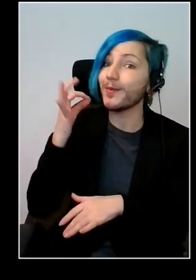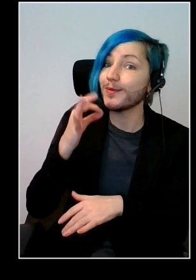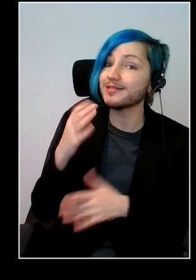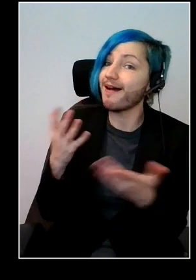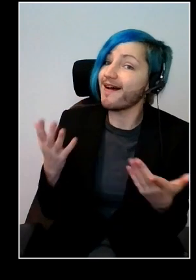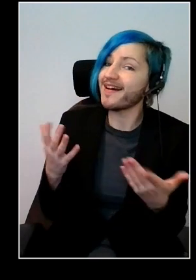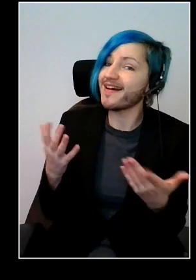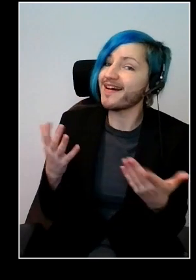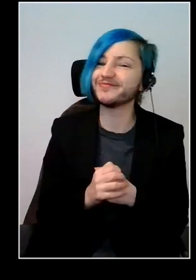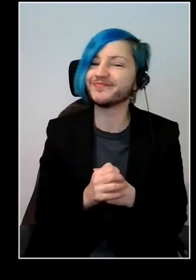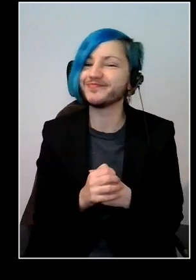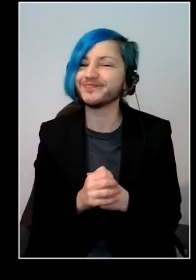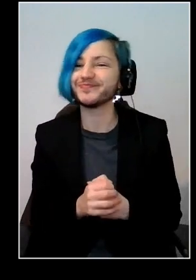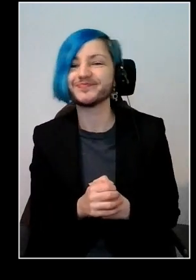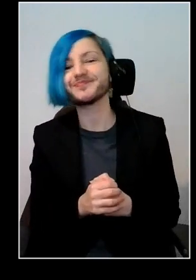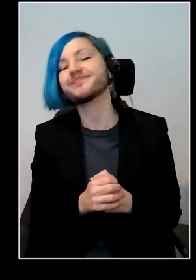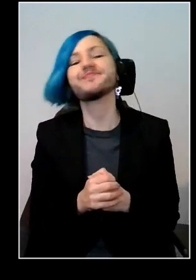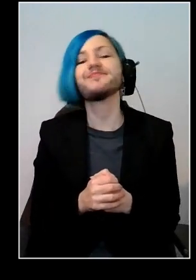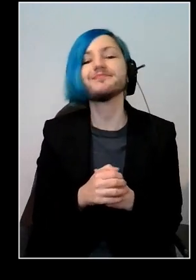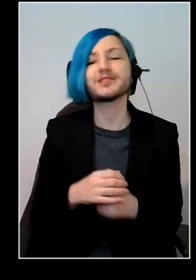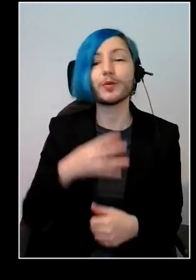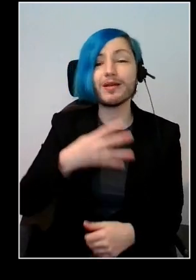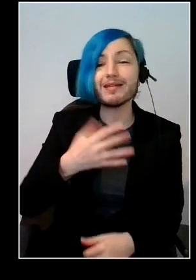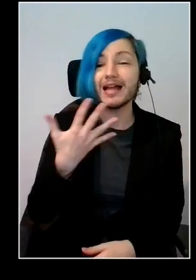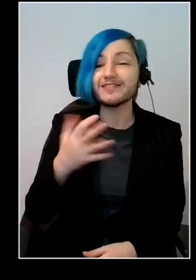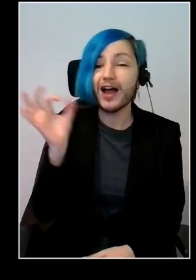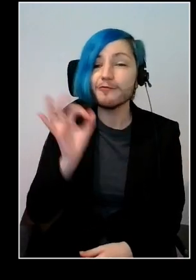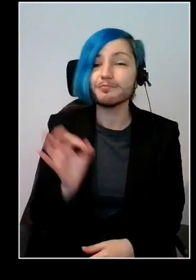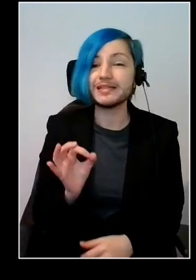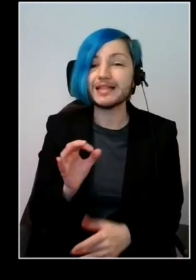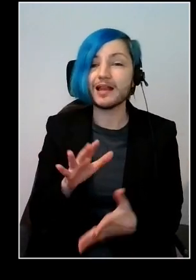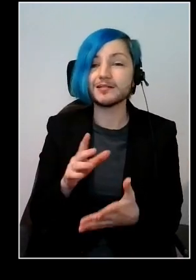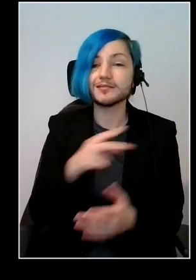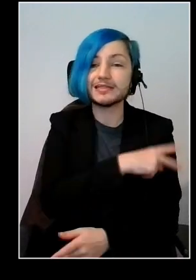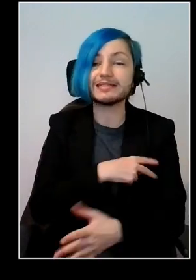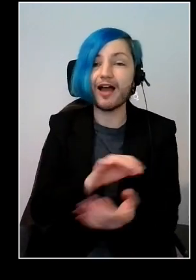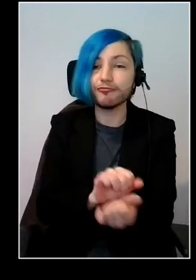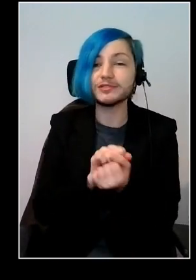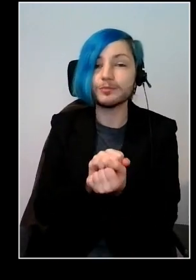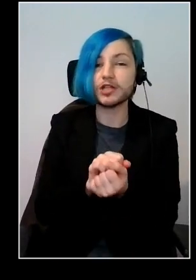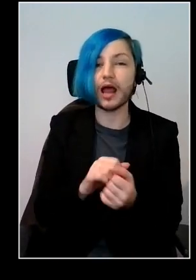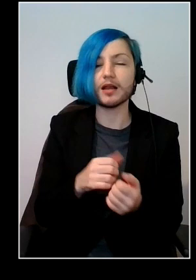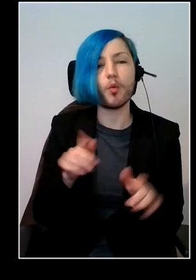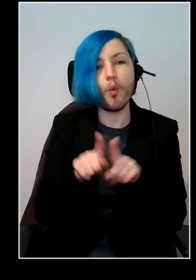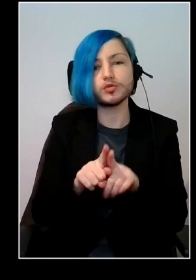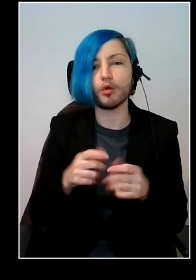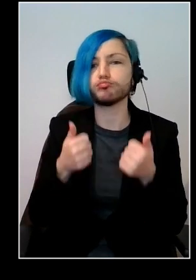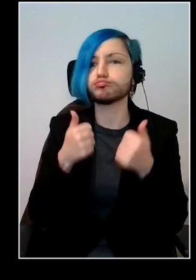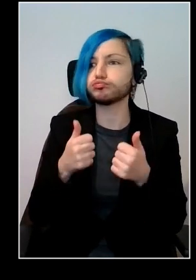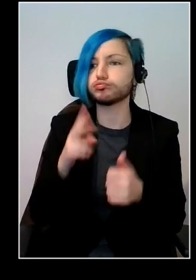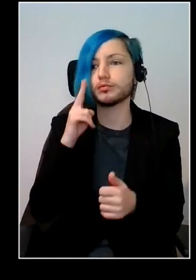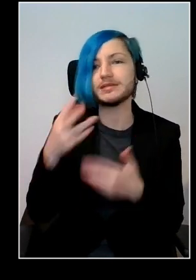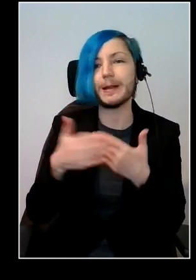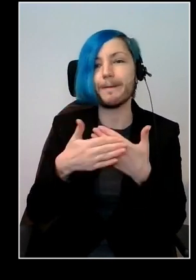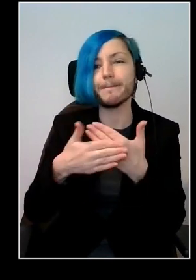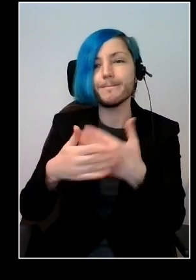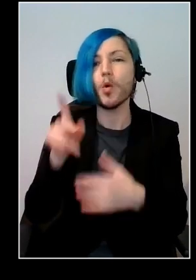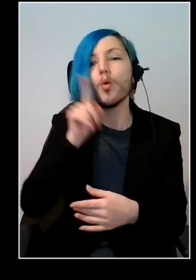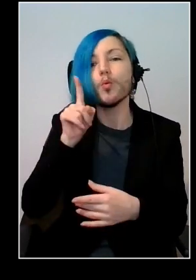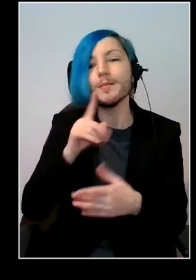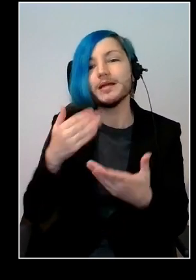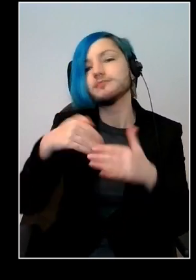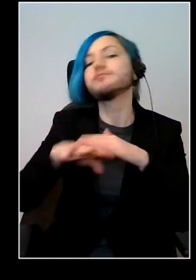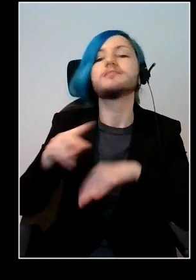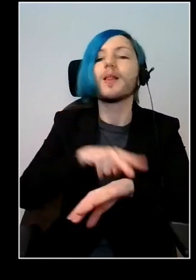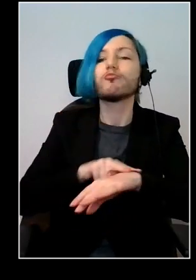95% retention rate was hugely impressive and that it was good to see female representation increasing on your apprenticeship programmes. They felt this